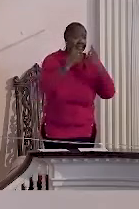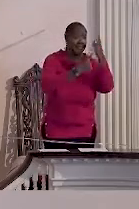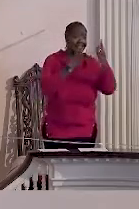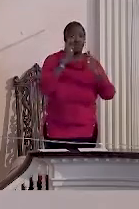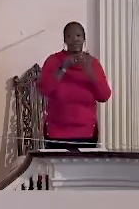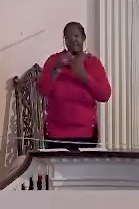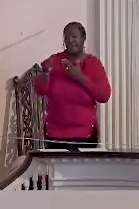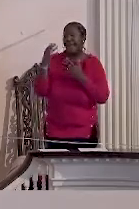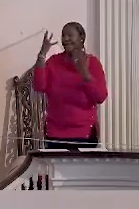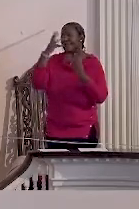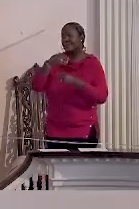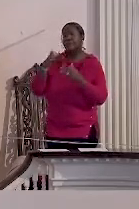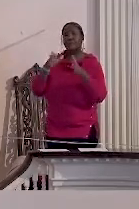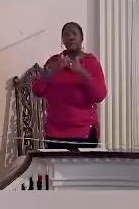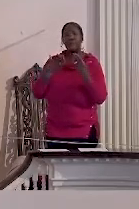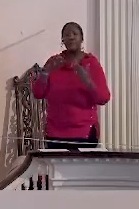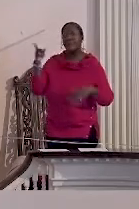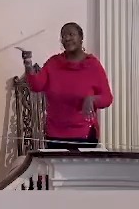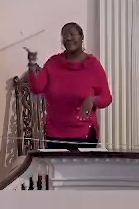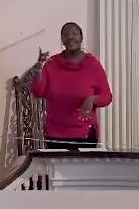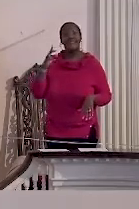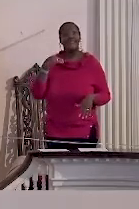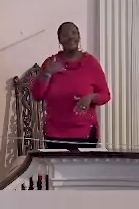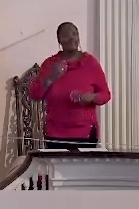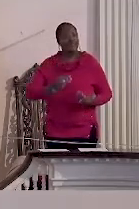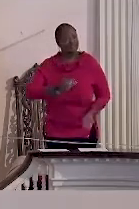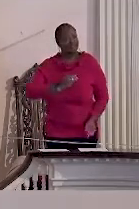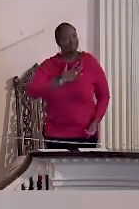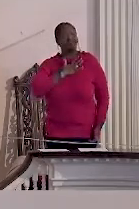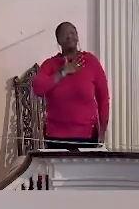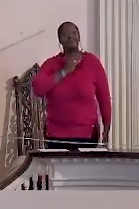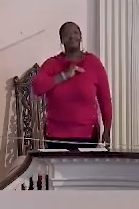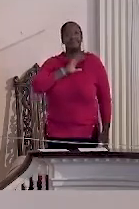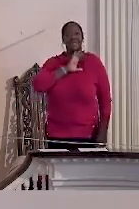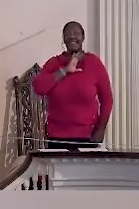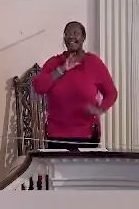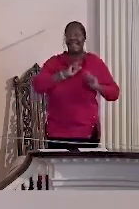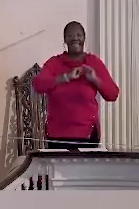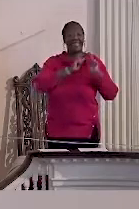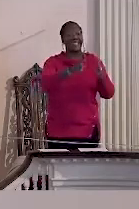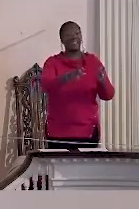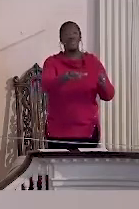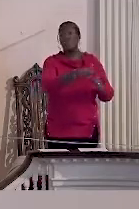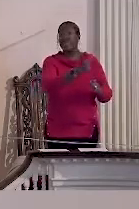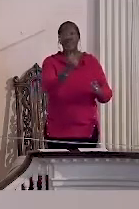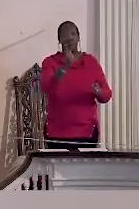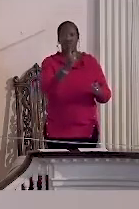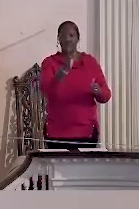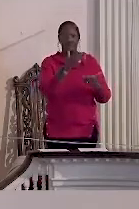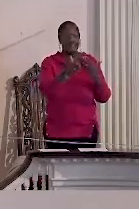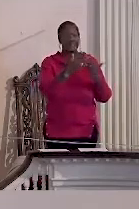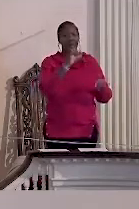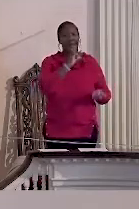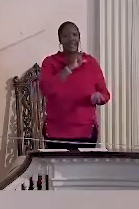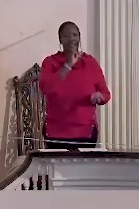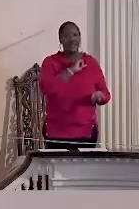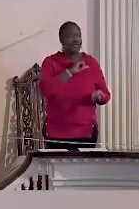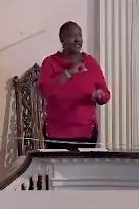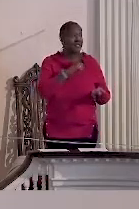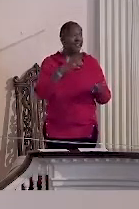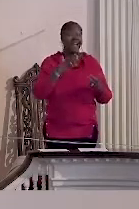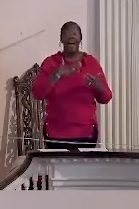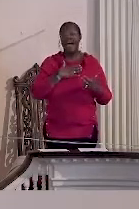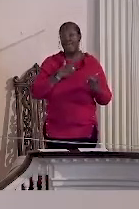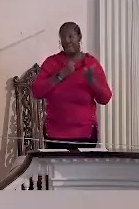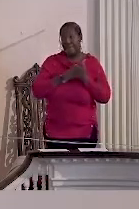to nourish your own spirits of generosity and as a gift to others of any age. I'm a big fan of